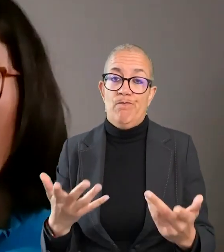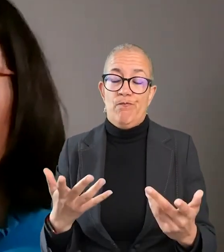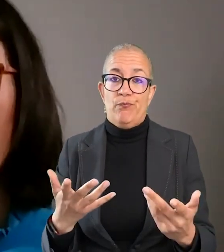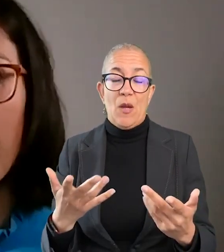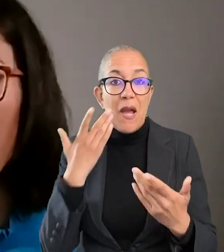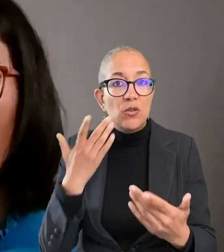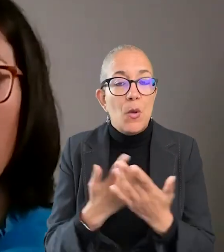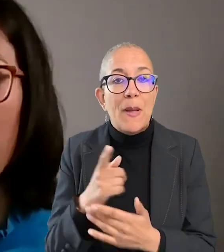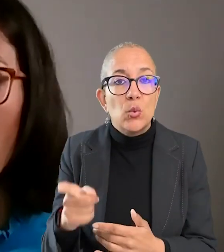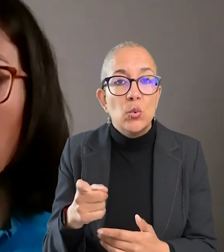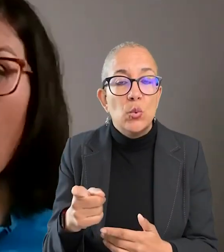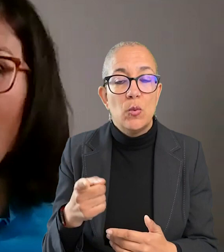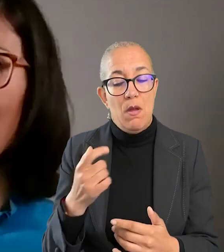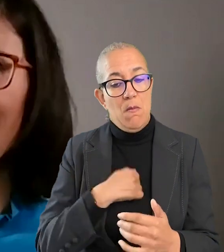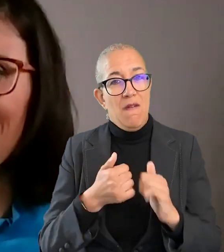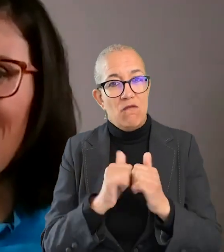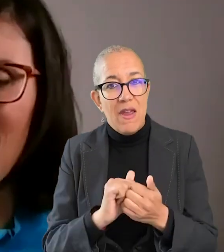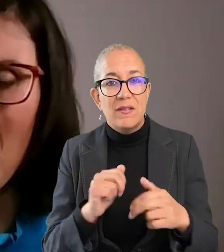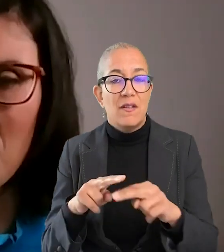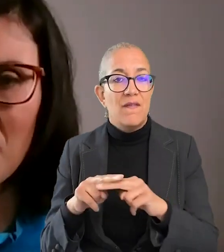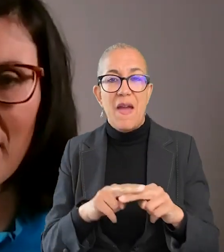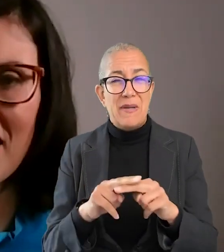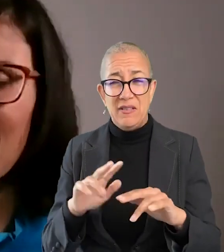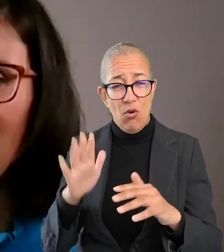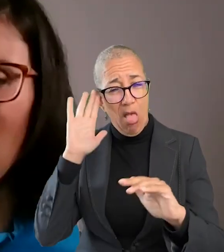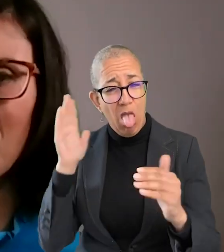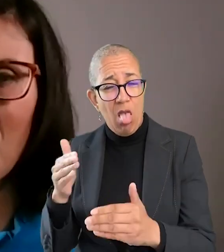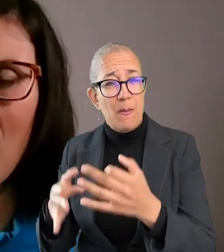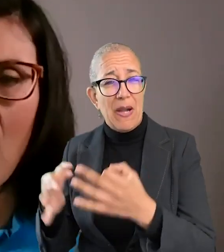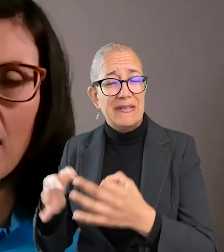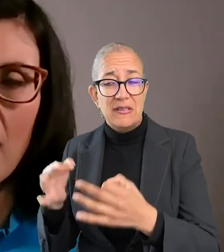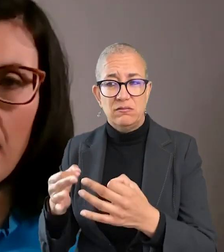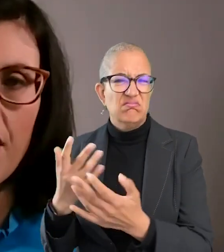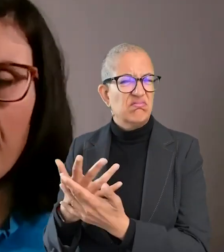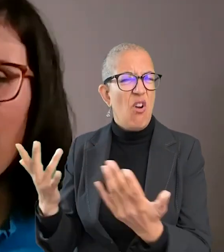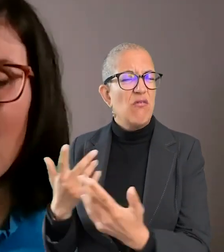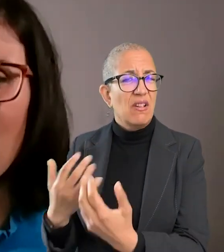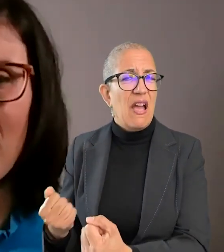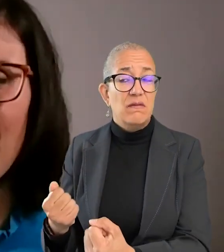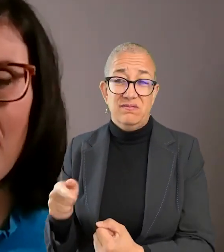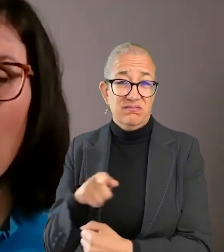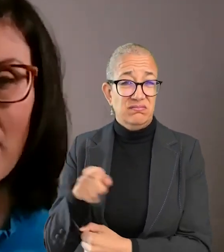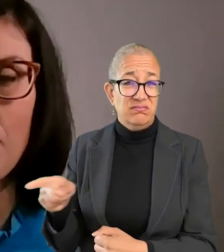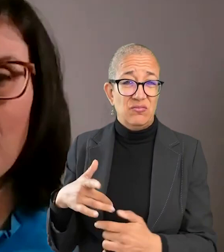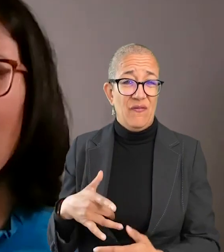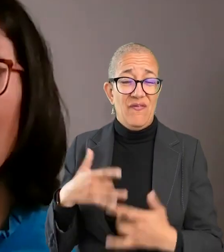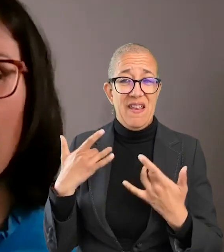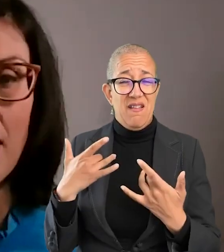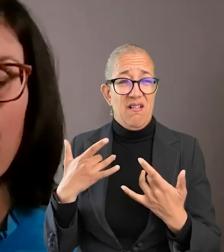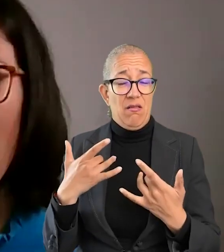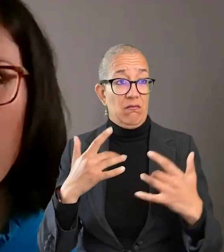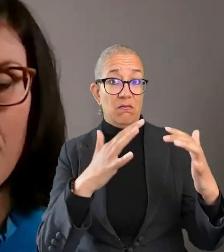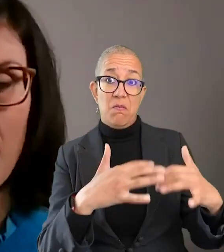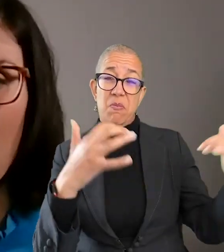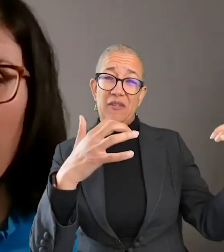about you, but my friends and family, the ones who aren't politically motivated, and there's a lot of them, I mean, you know, they just don't really feel that Westminster